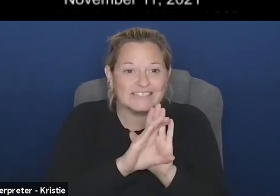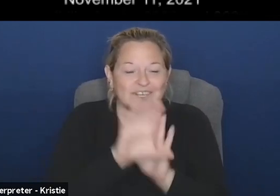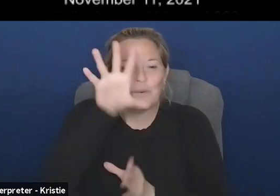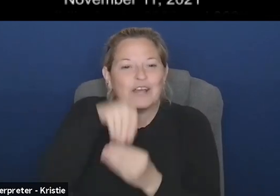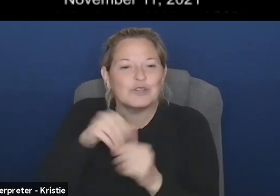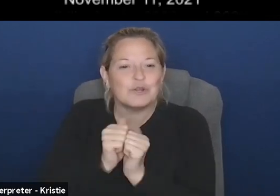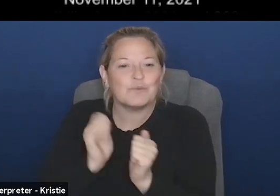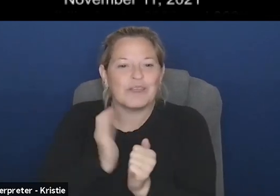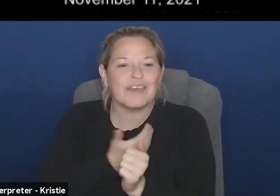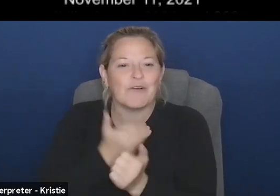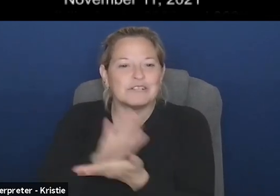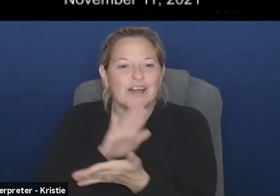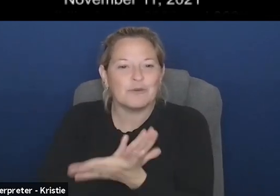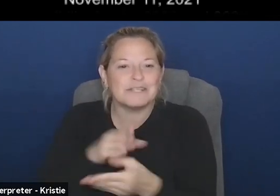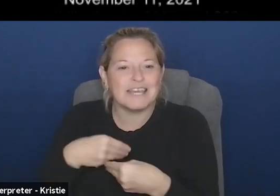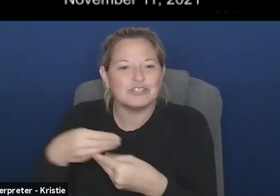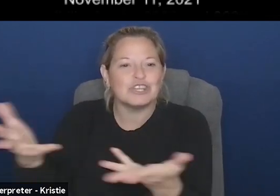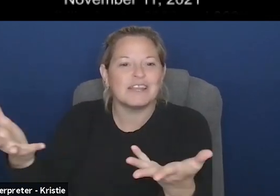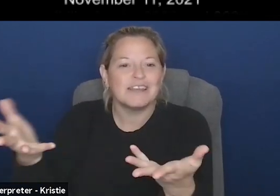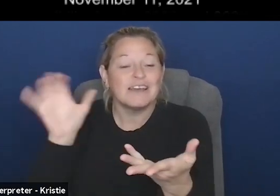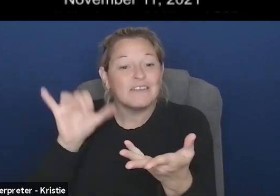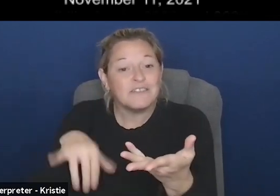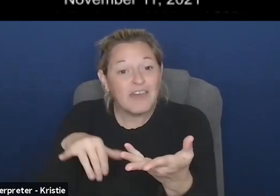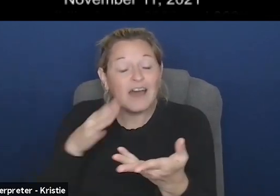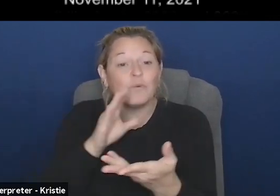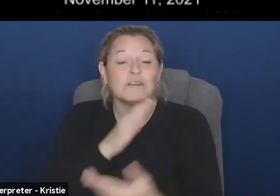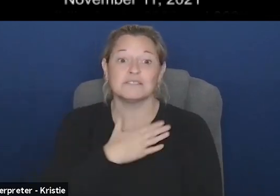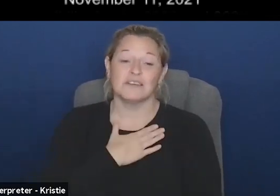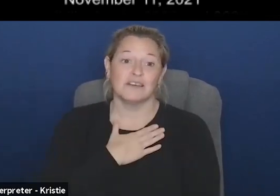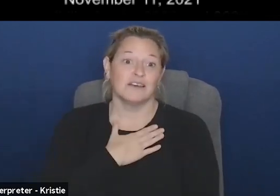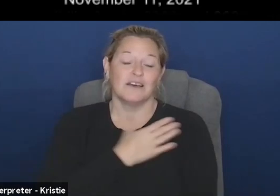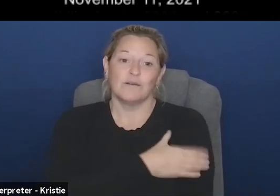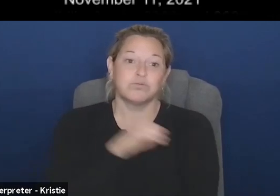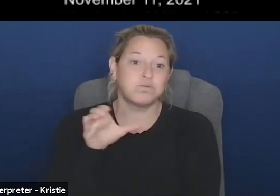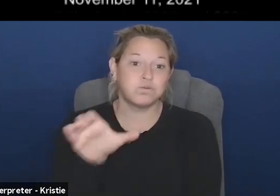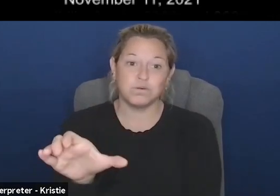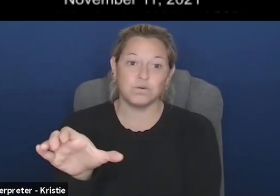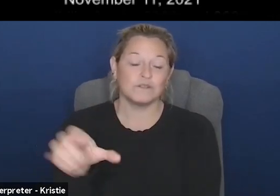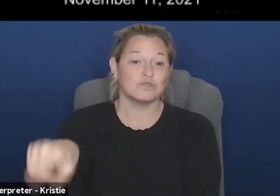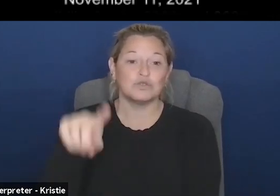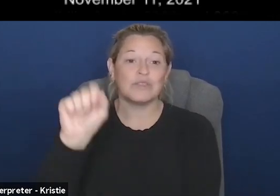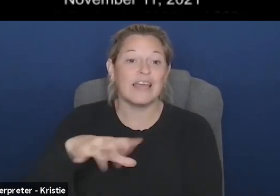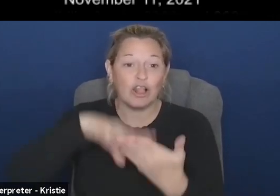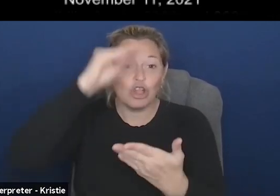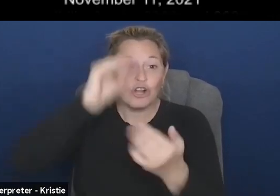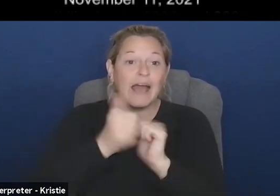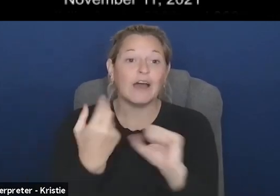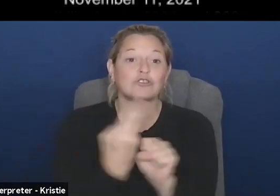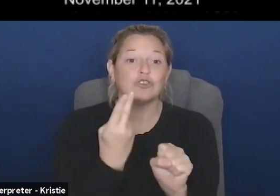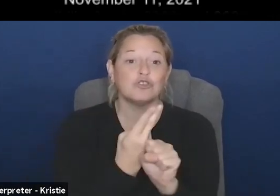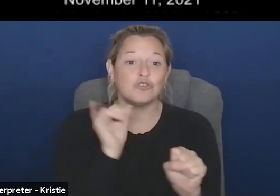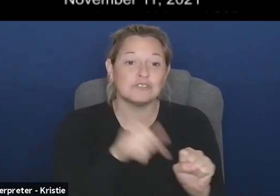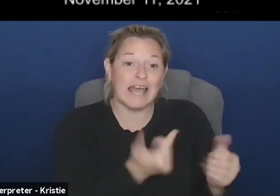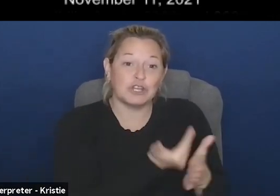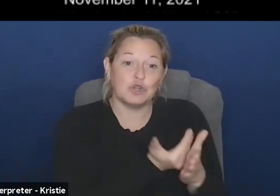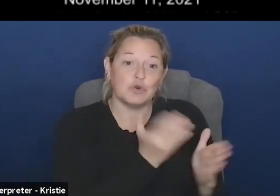powerful tool for helping people learn what not only how to use their new graphical screen reader, but